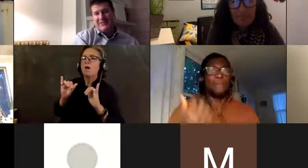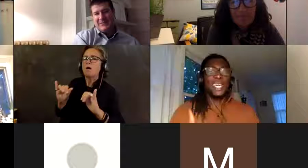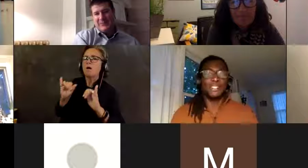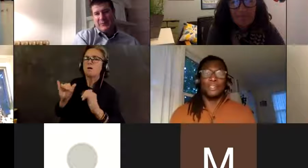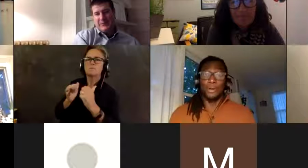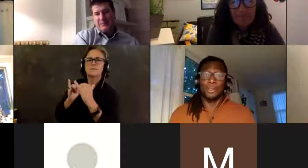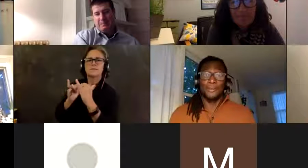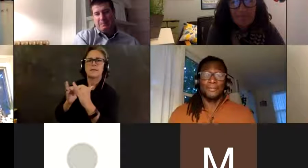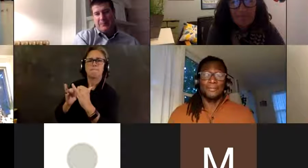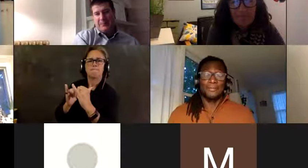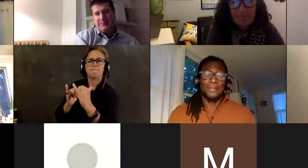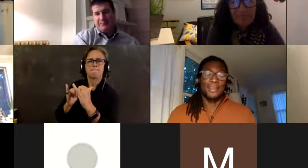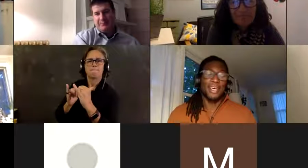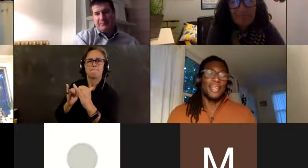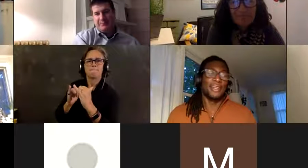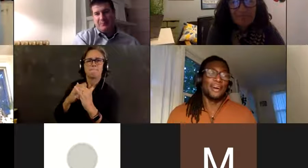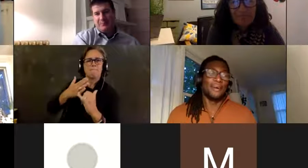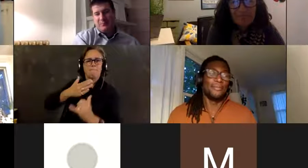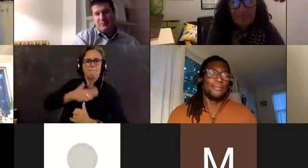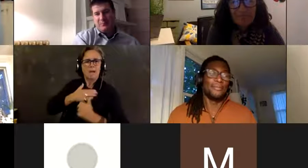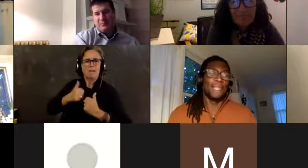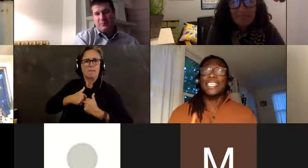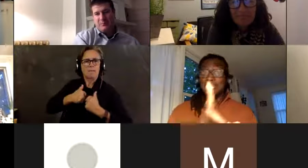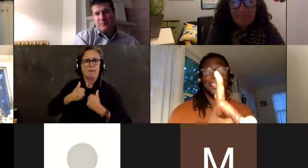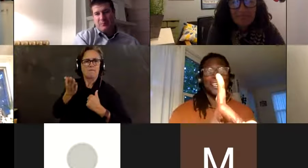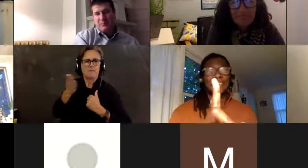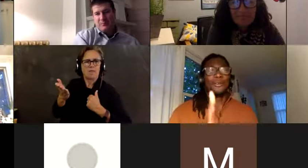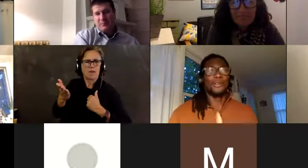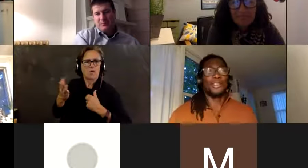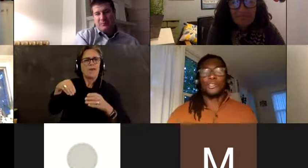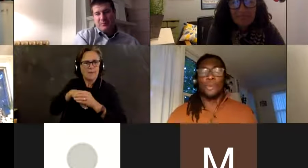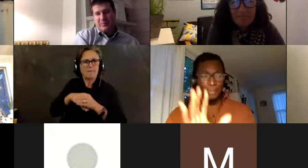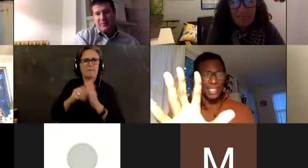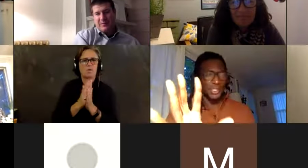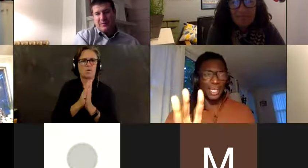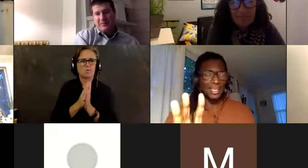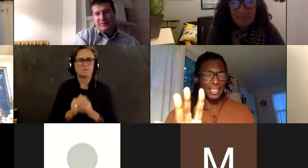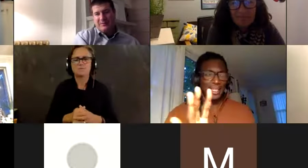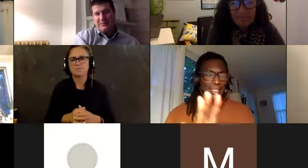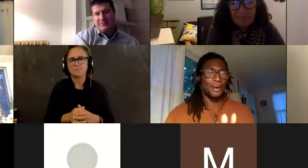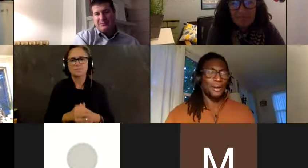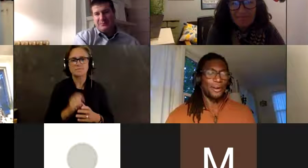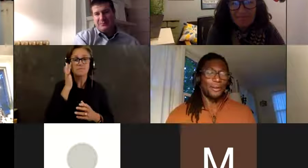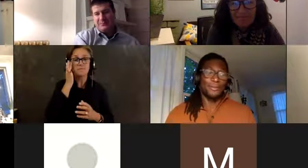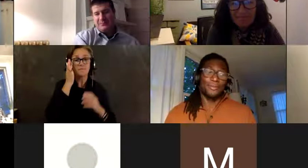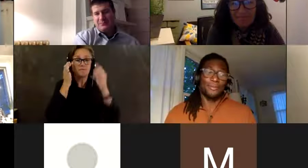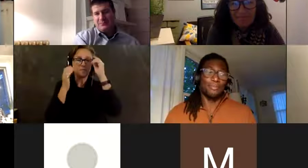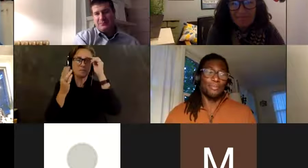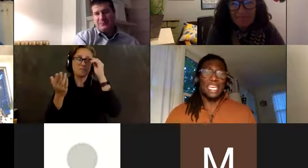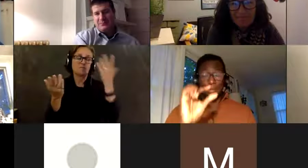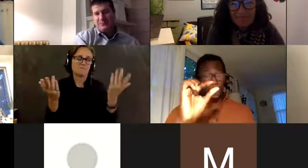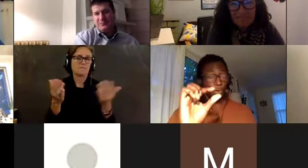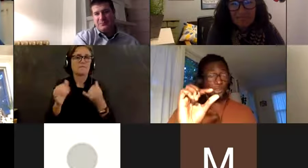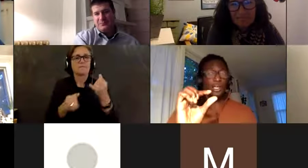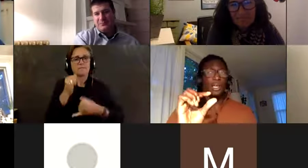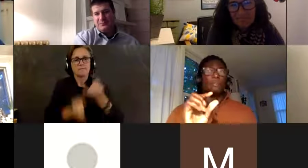in the pages of the book. And lastly, there's so many pages that I think are